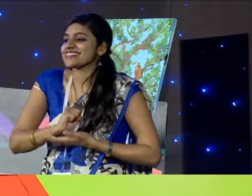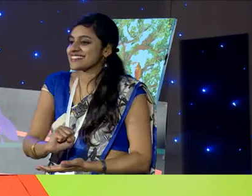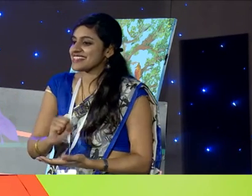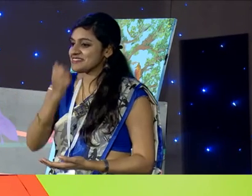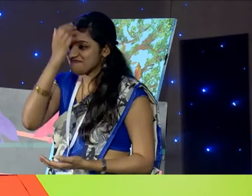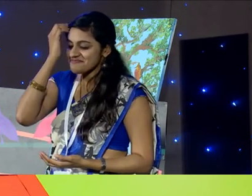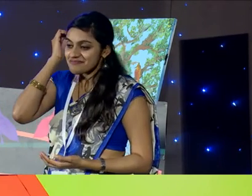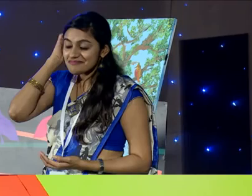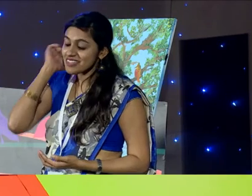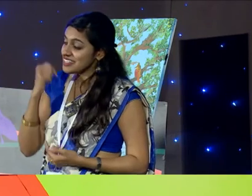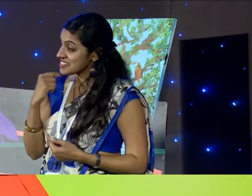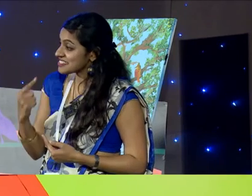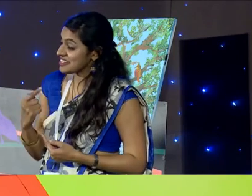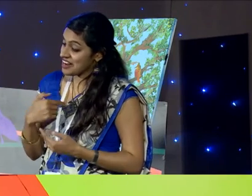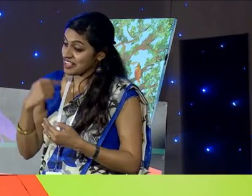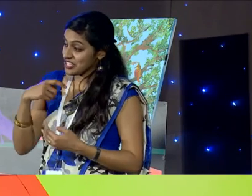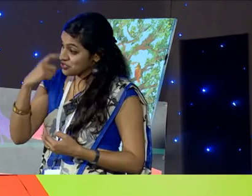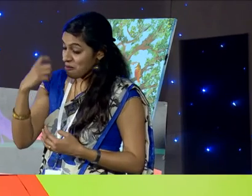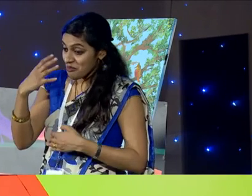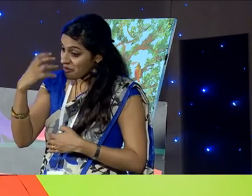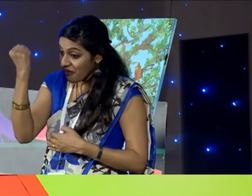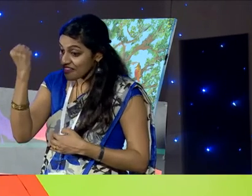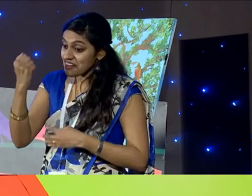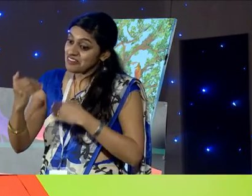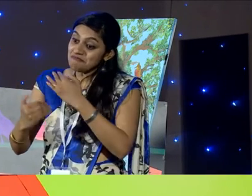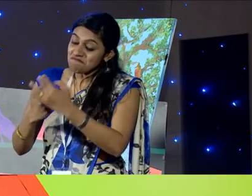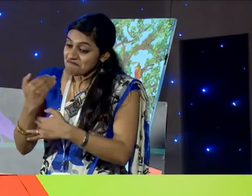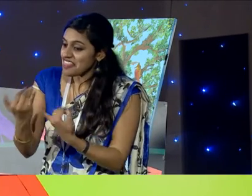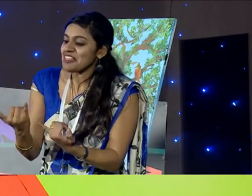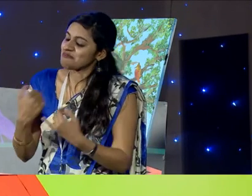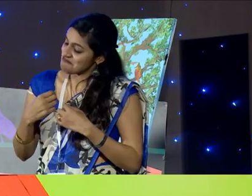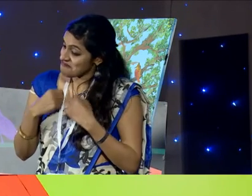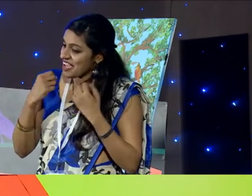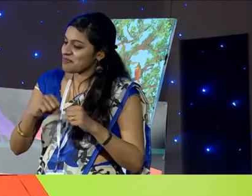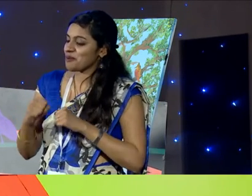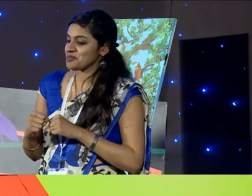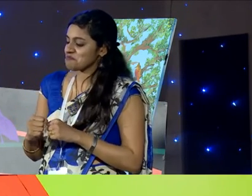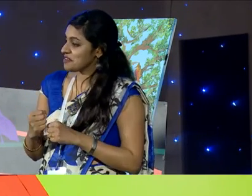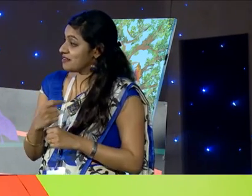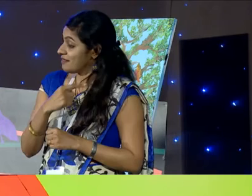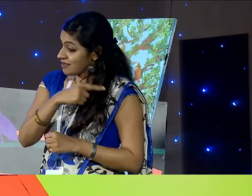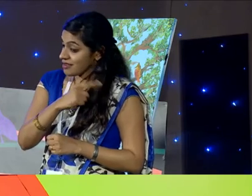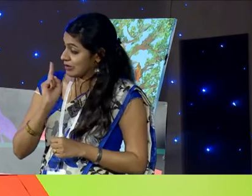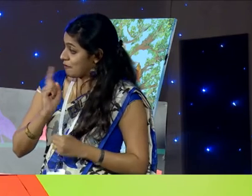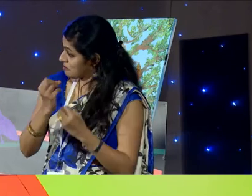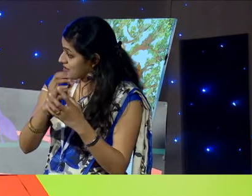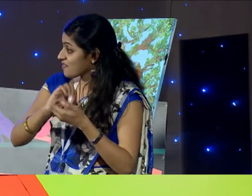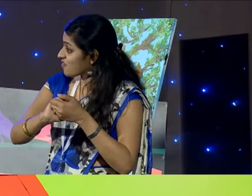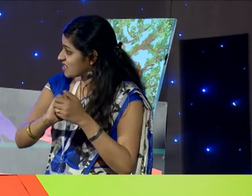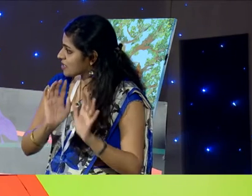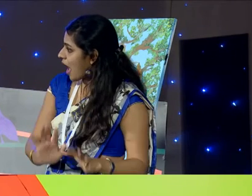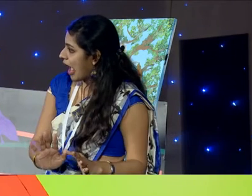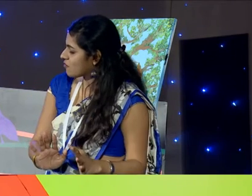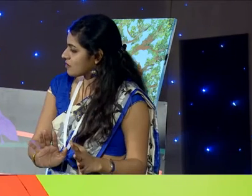who were similarly speech and hearing impaired were unable to get. So as you can imagine, it was